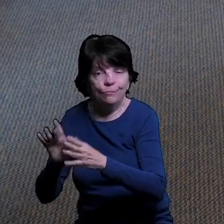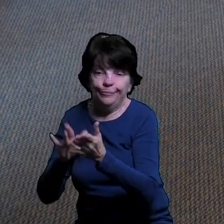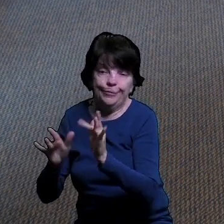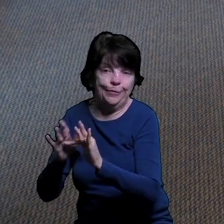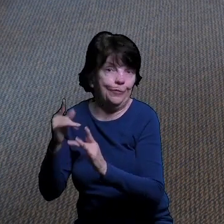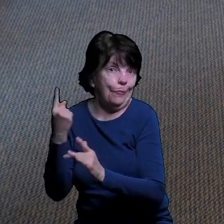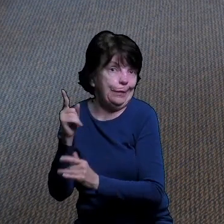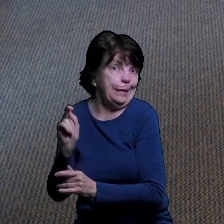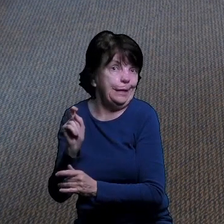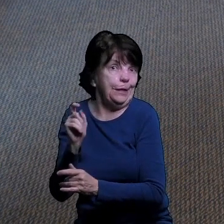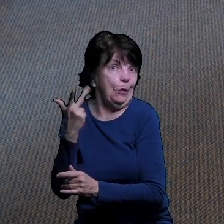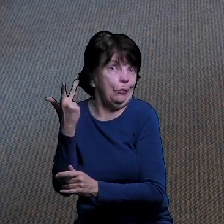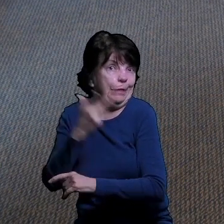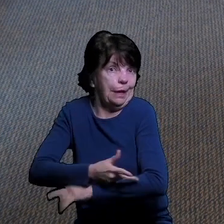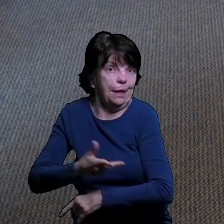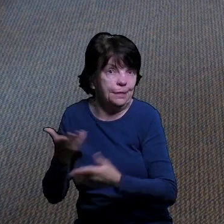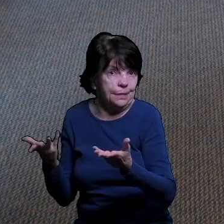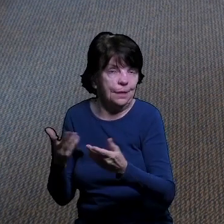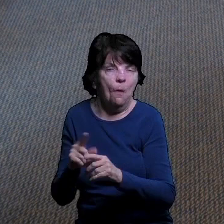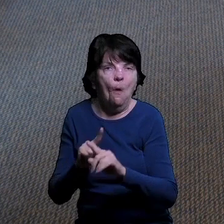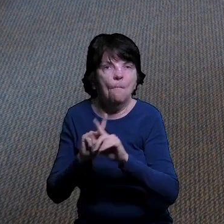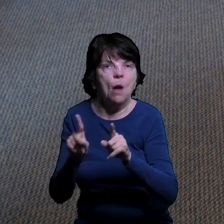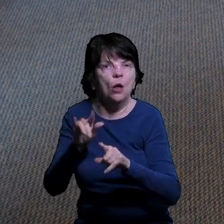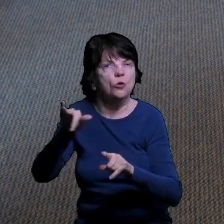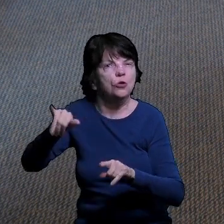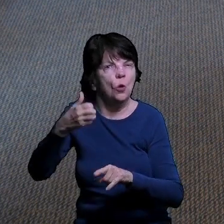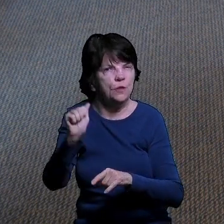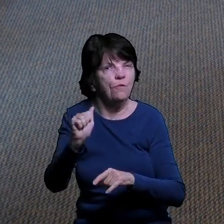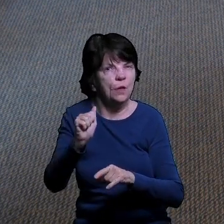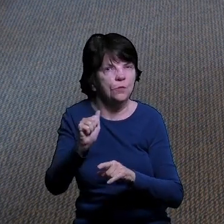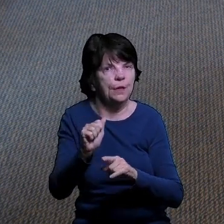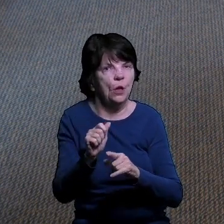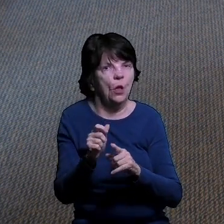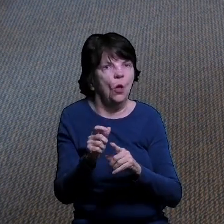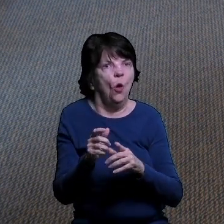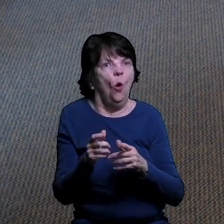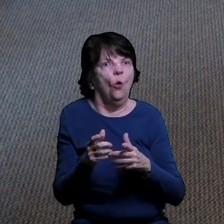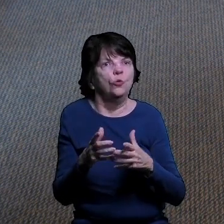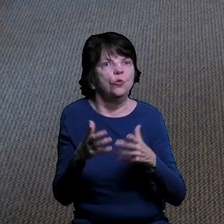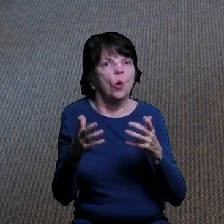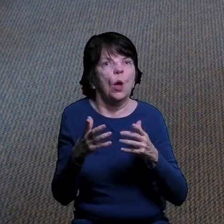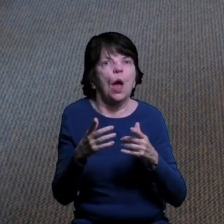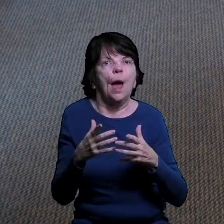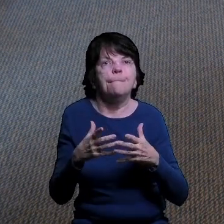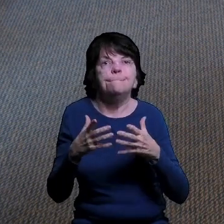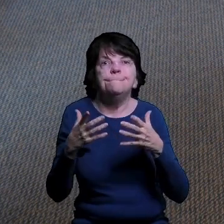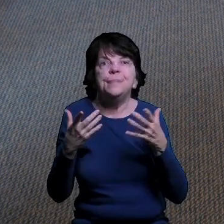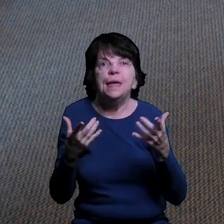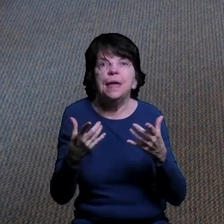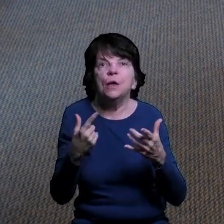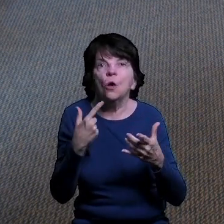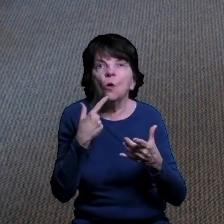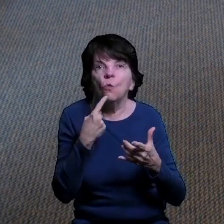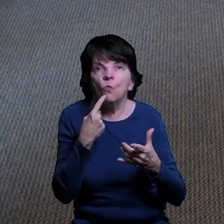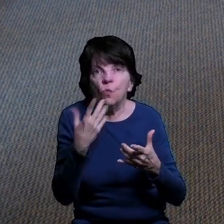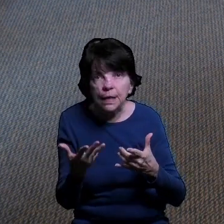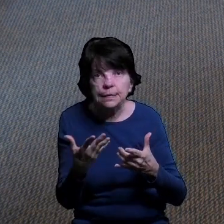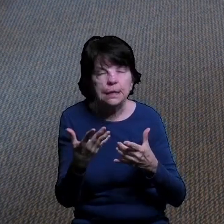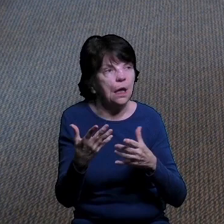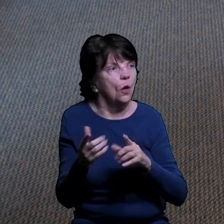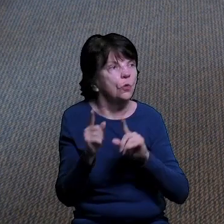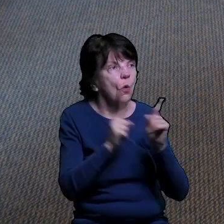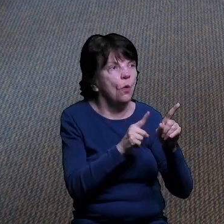Arimathea took a big risk by talking to Pilate about that and swimming against the current of the culture of his